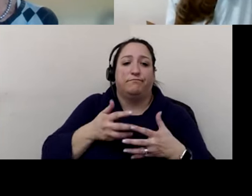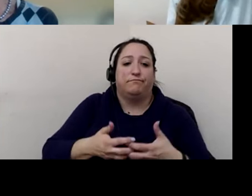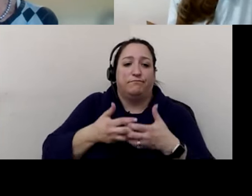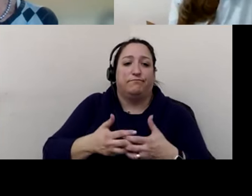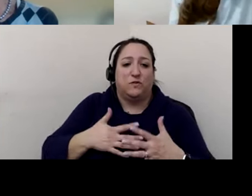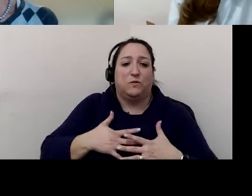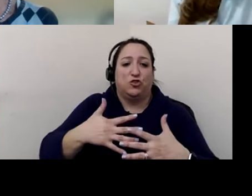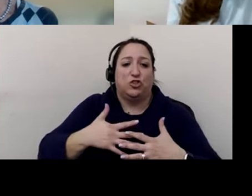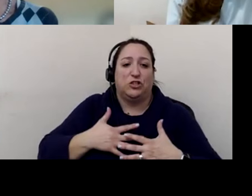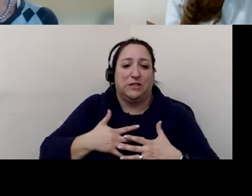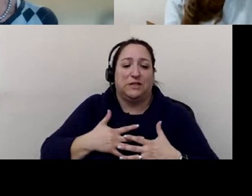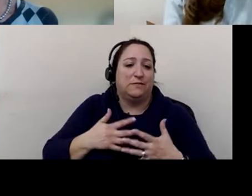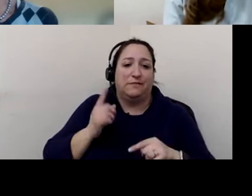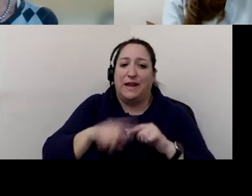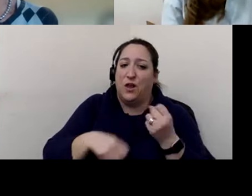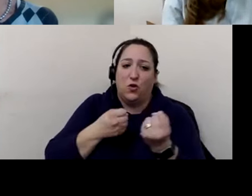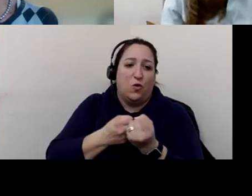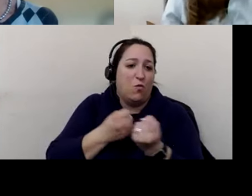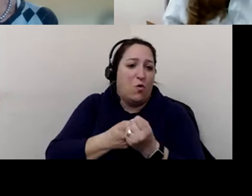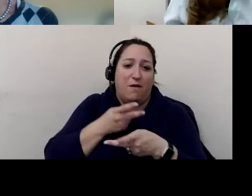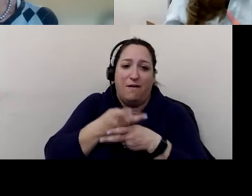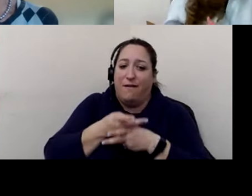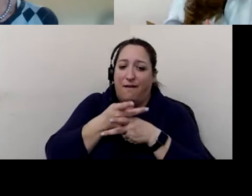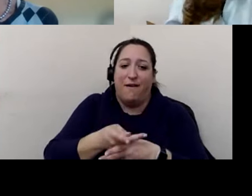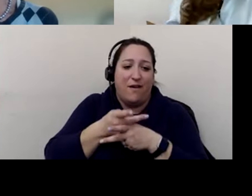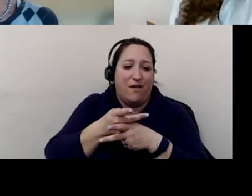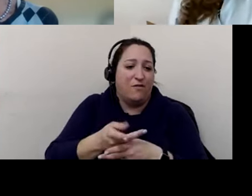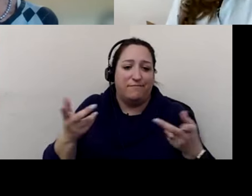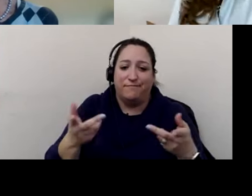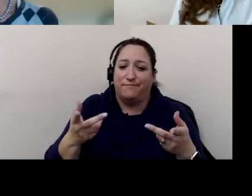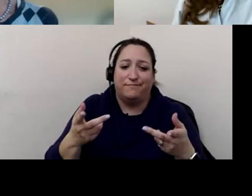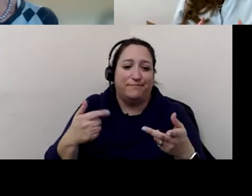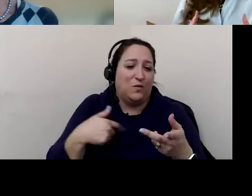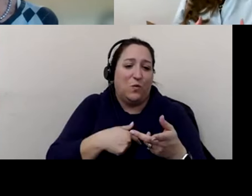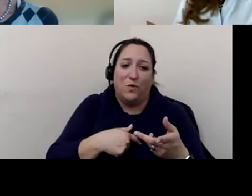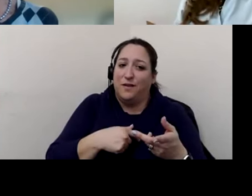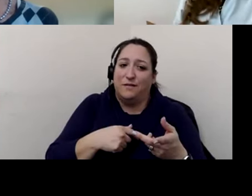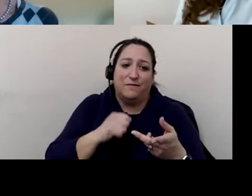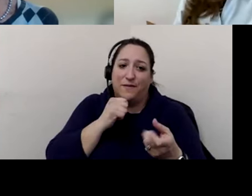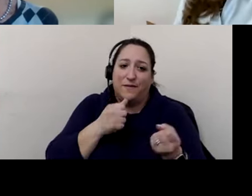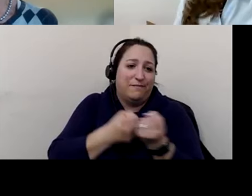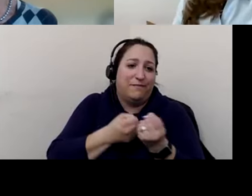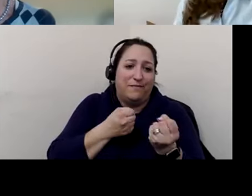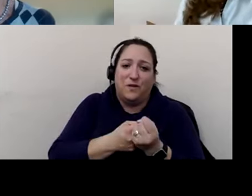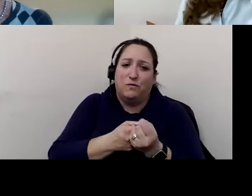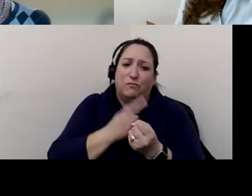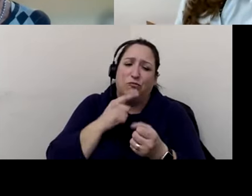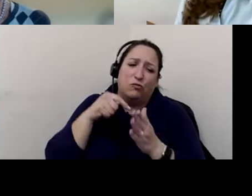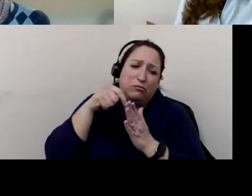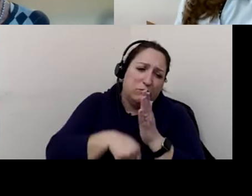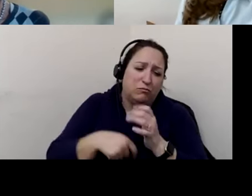support ventilator care, and that has not been something we have advocated for because that's such an intense